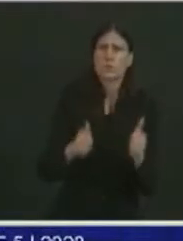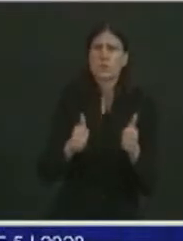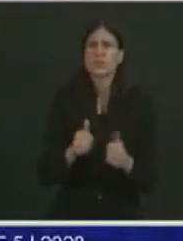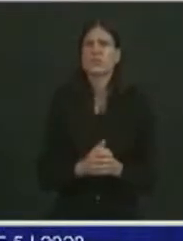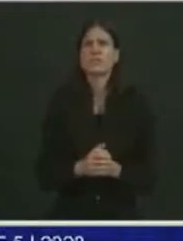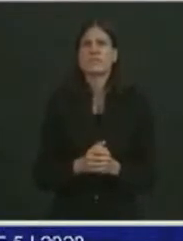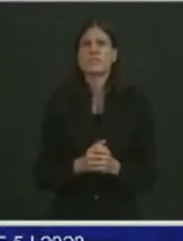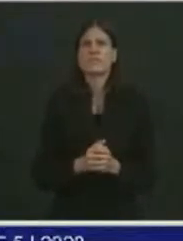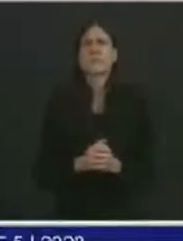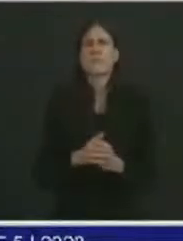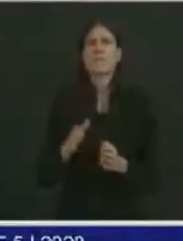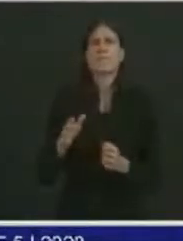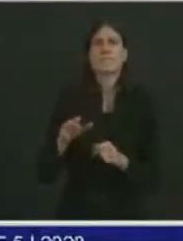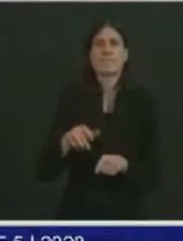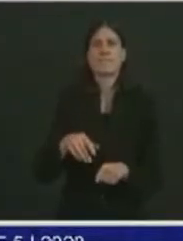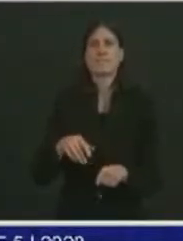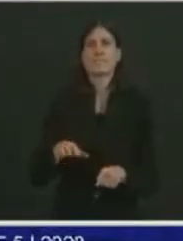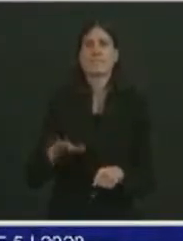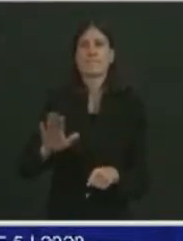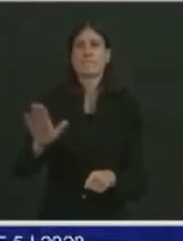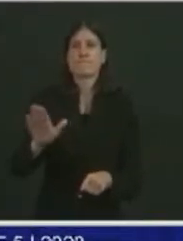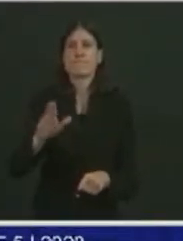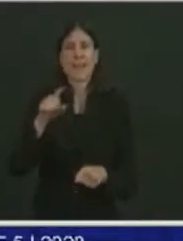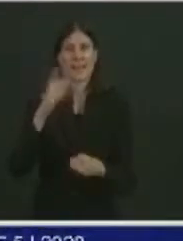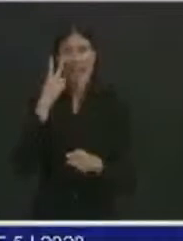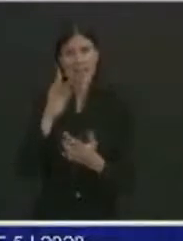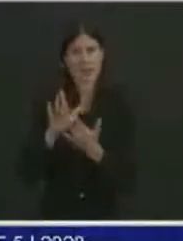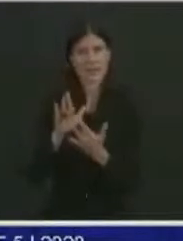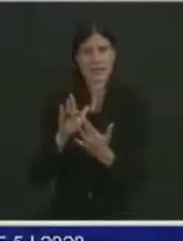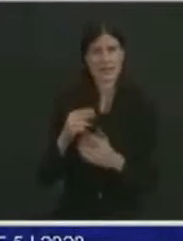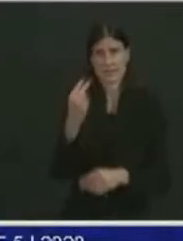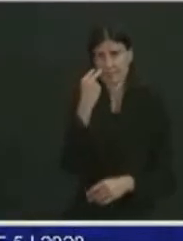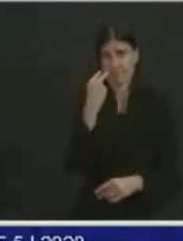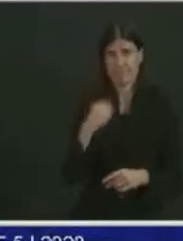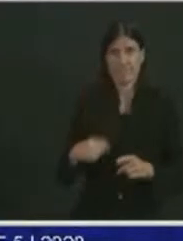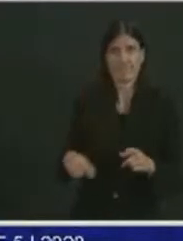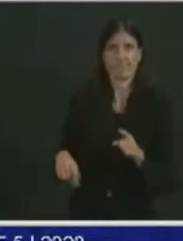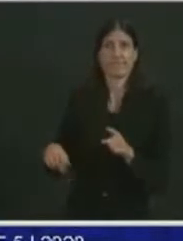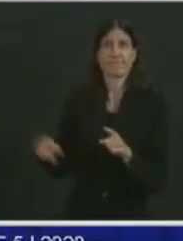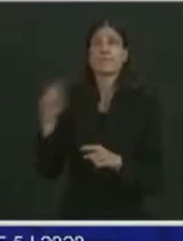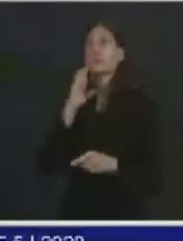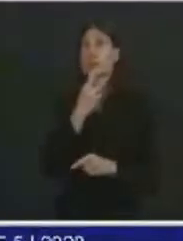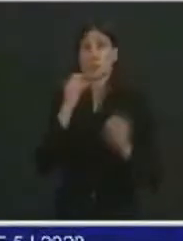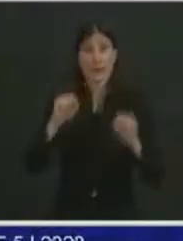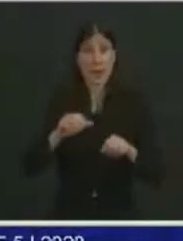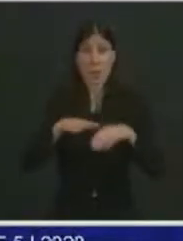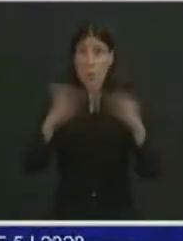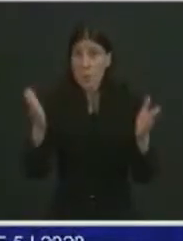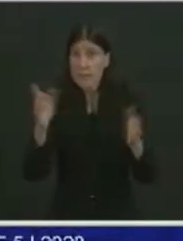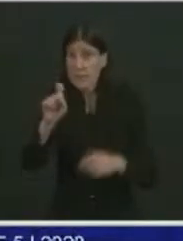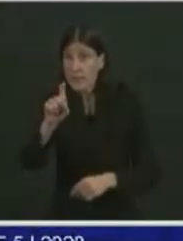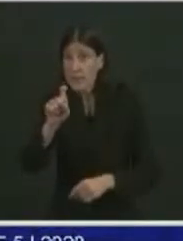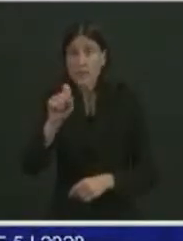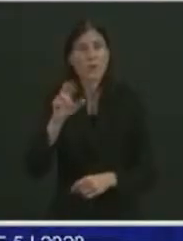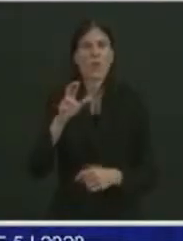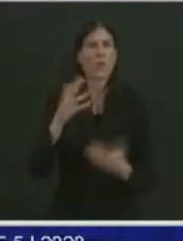out to dinner? Yes, it is. The mayor's curfew begins at 9